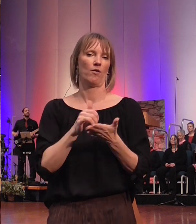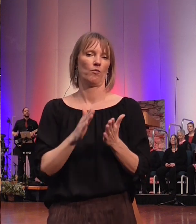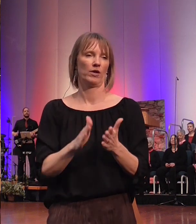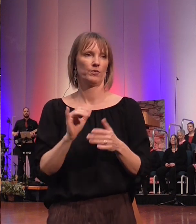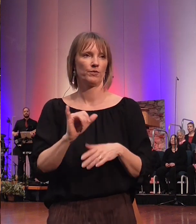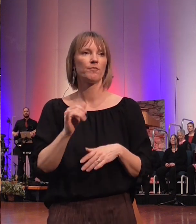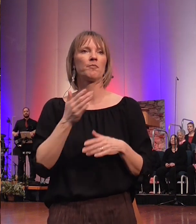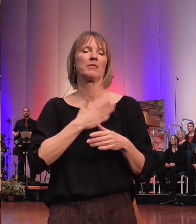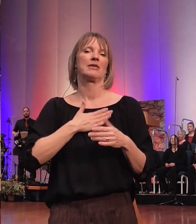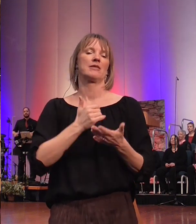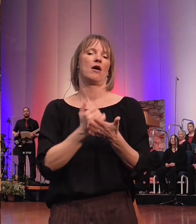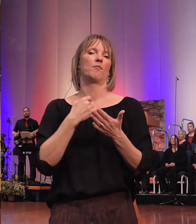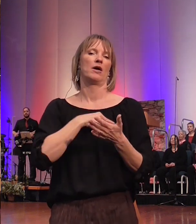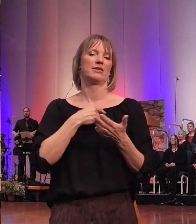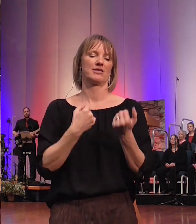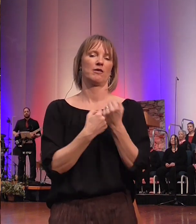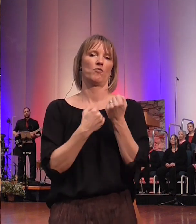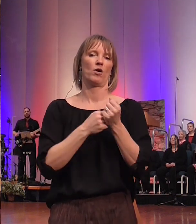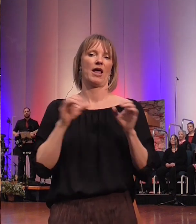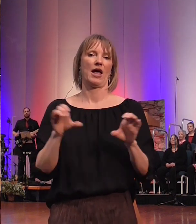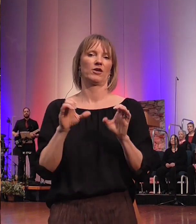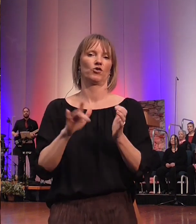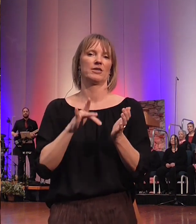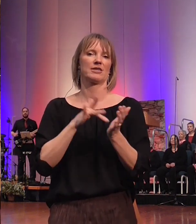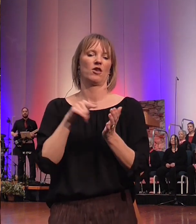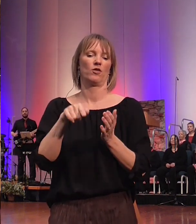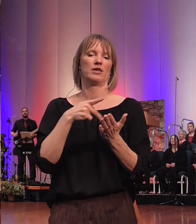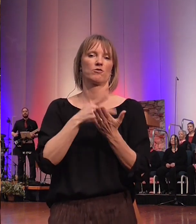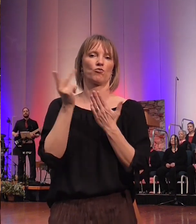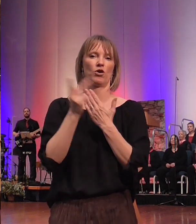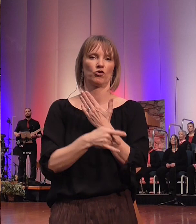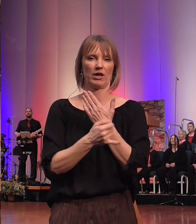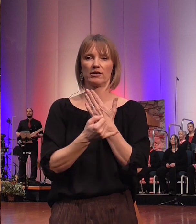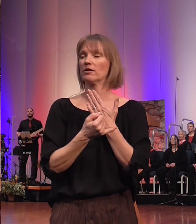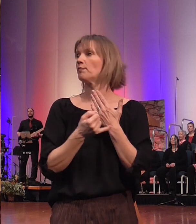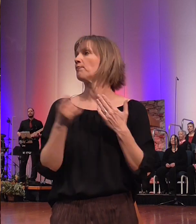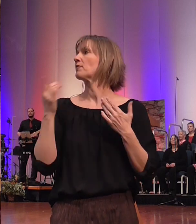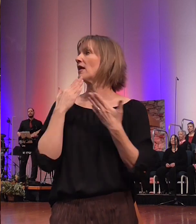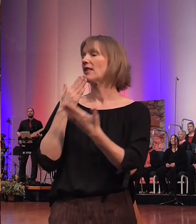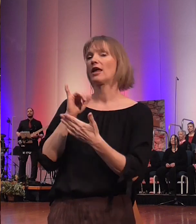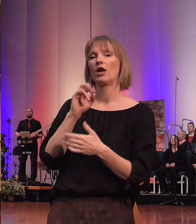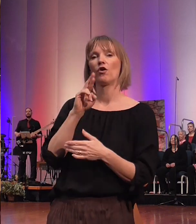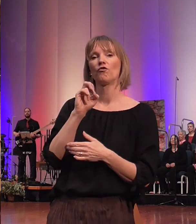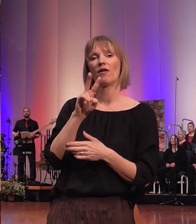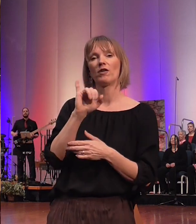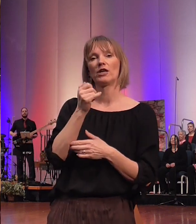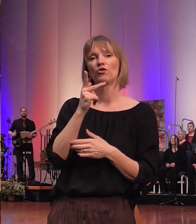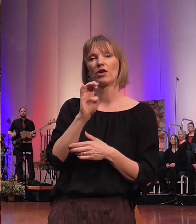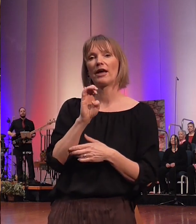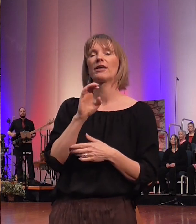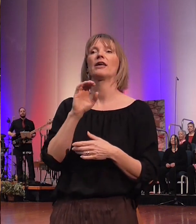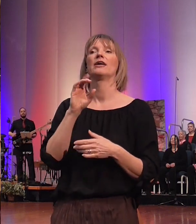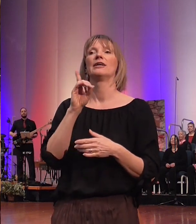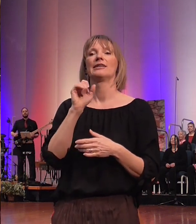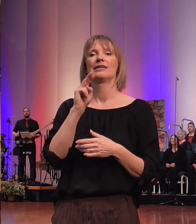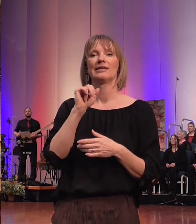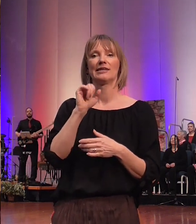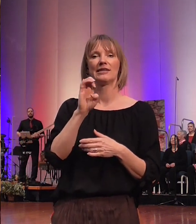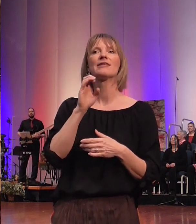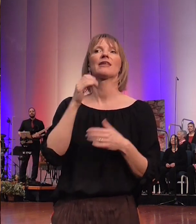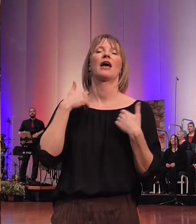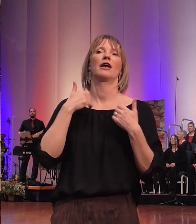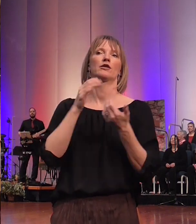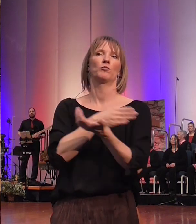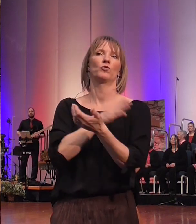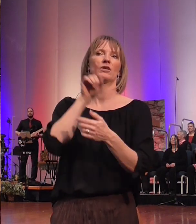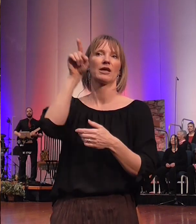So please help us support the Action Center in this project. Wonderful. Thank you, Reverend Jackie. And Denise Rosier will have her music right